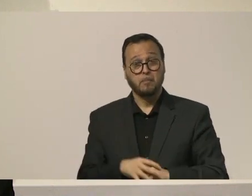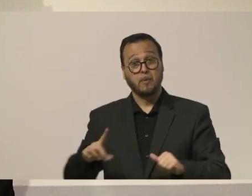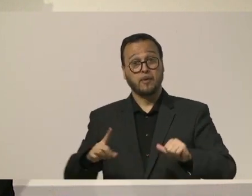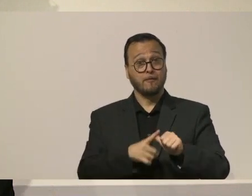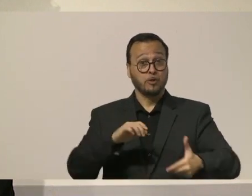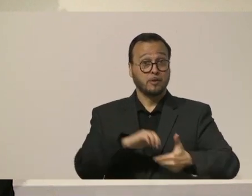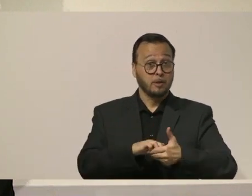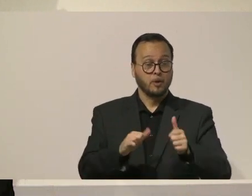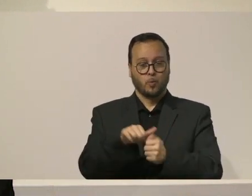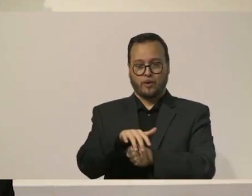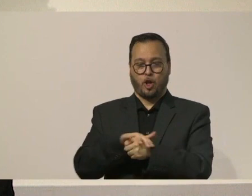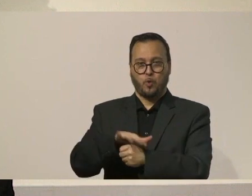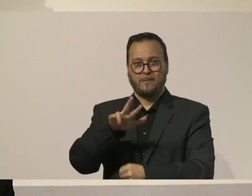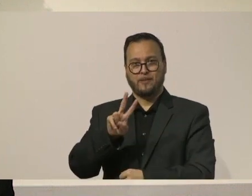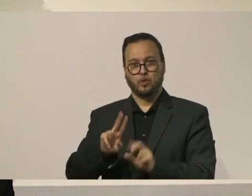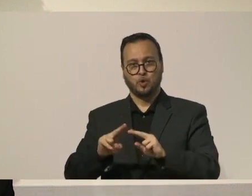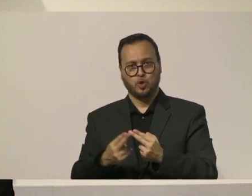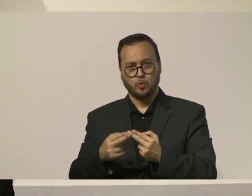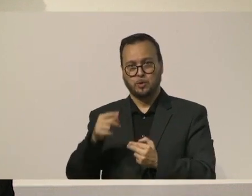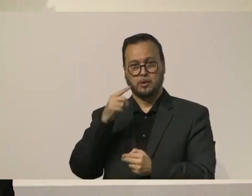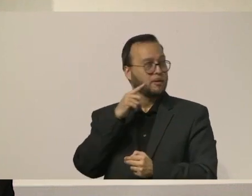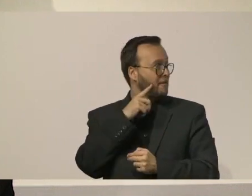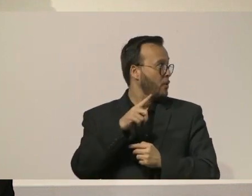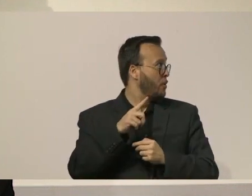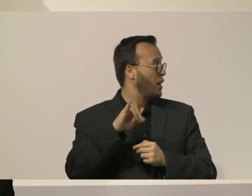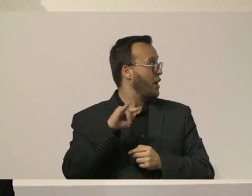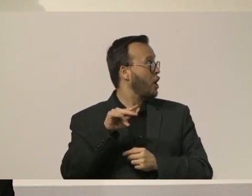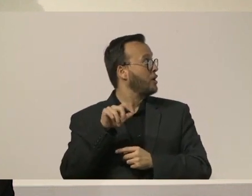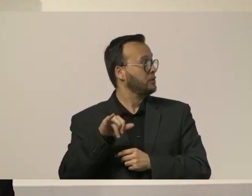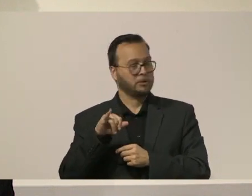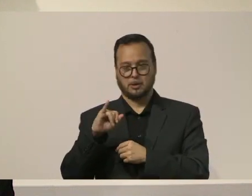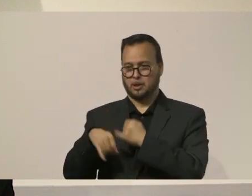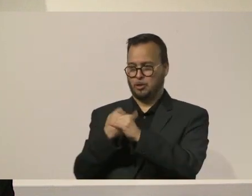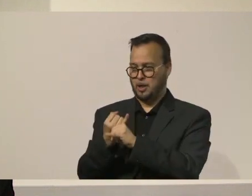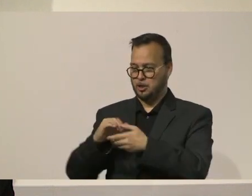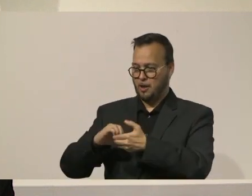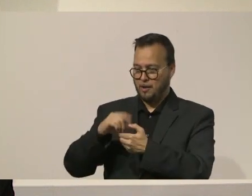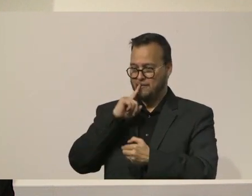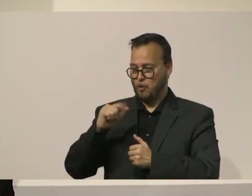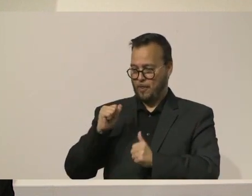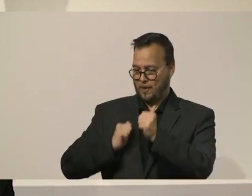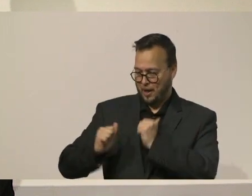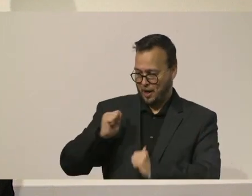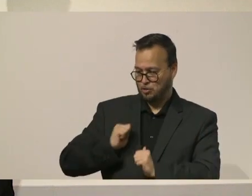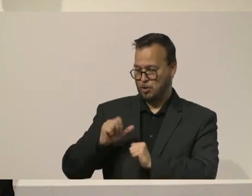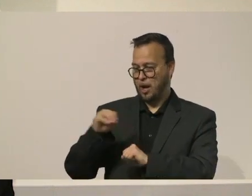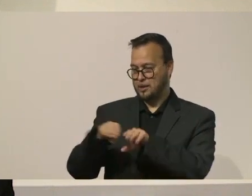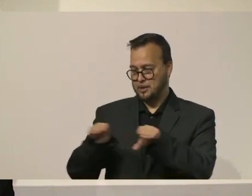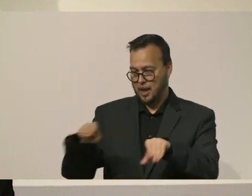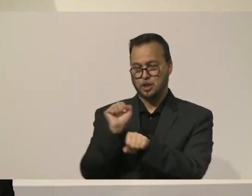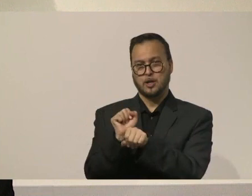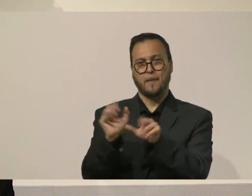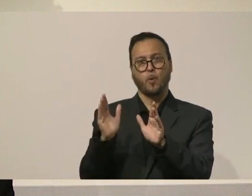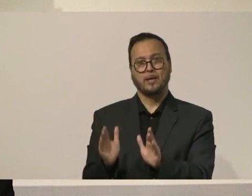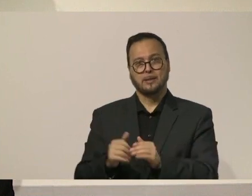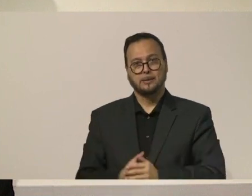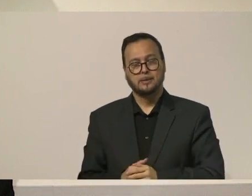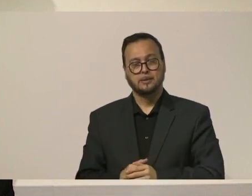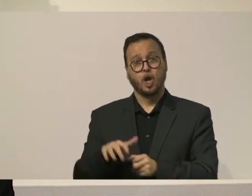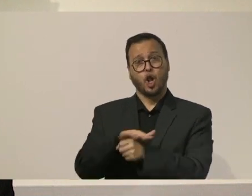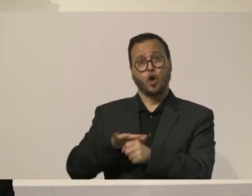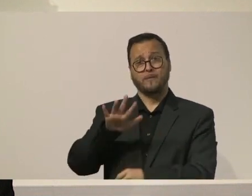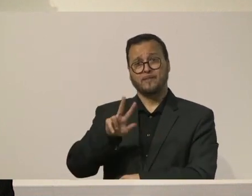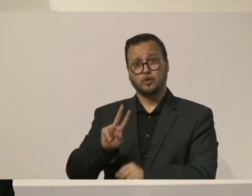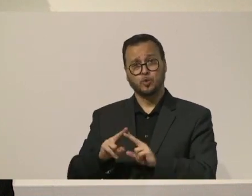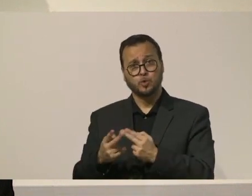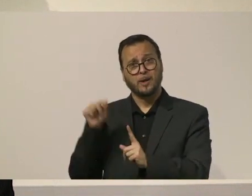with Local 52 of IATSE, the International Alliance of Theatrical and Stage Employees. Local 52